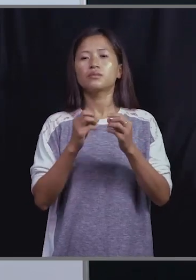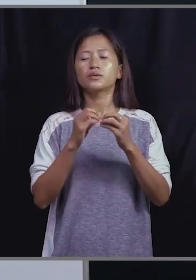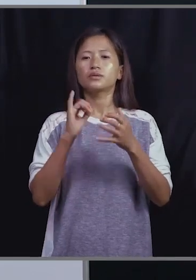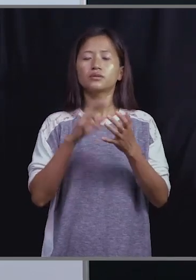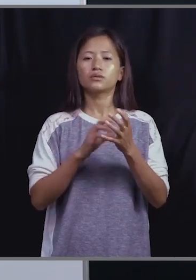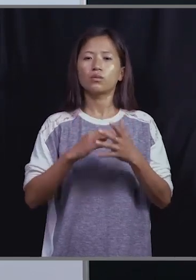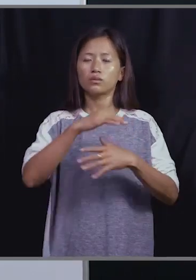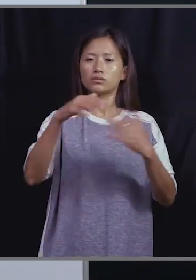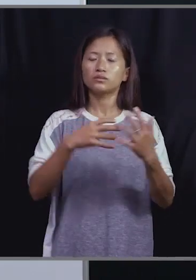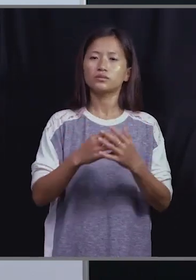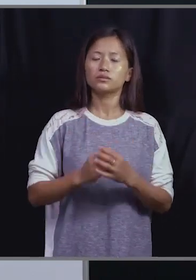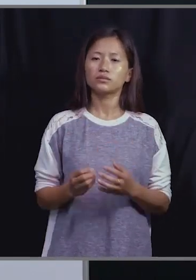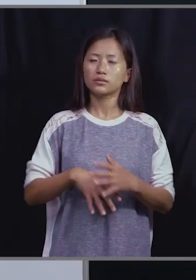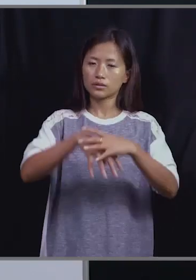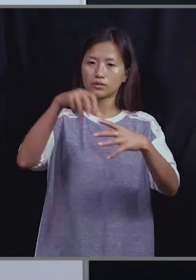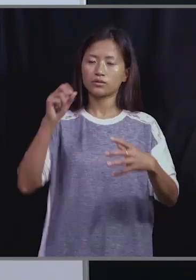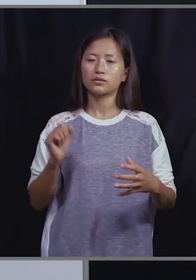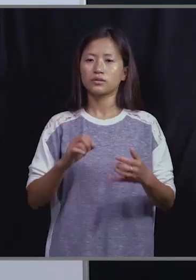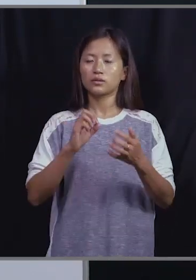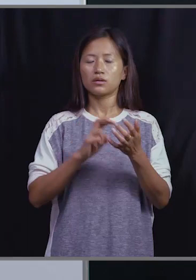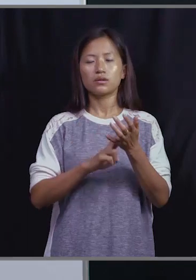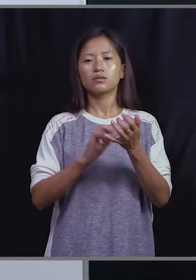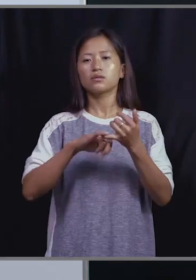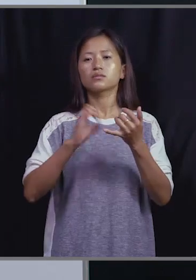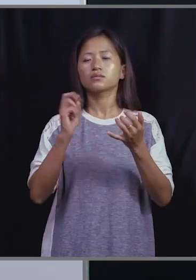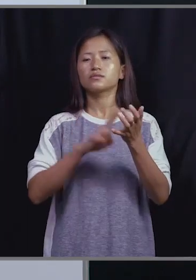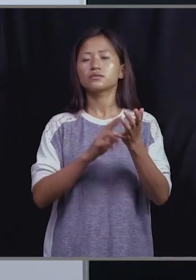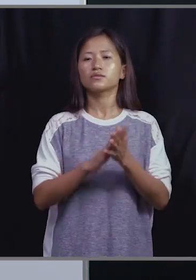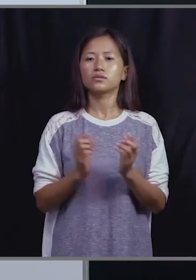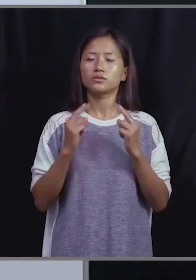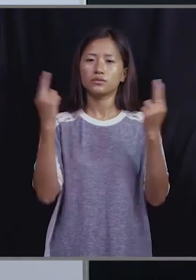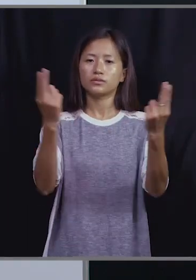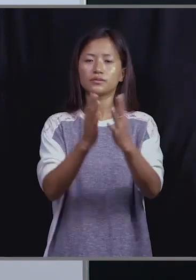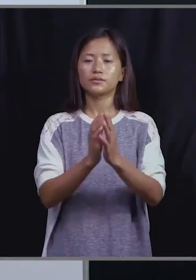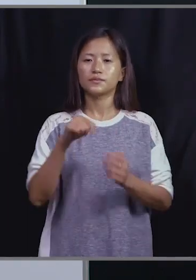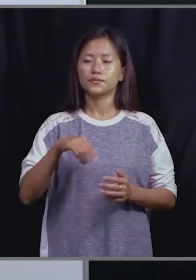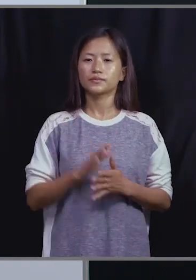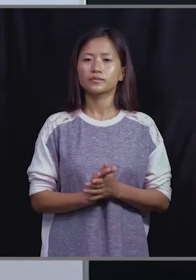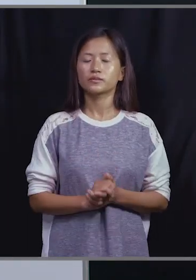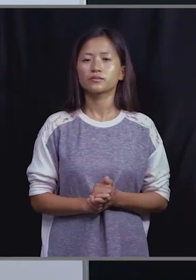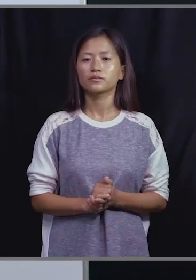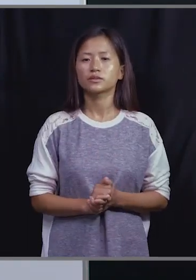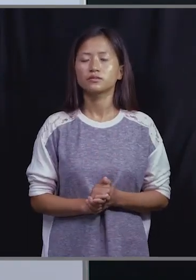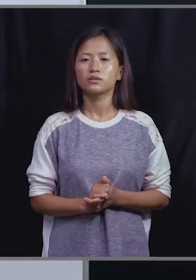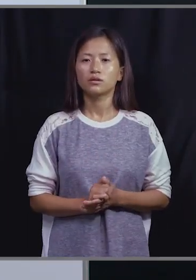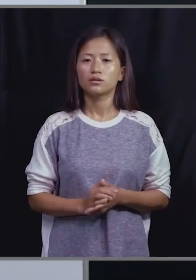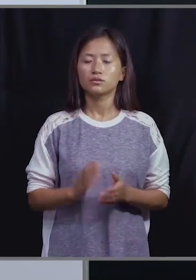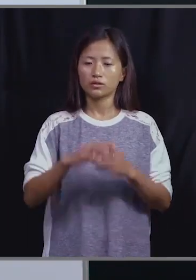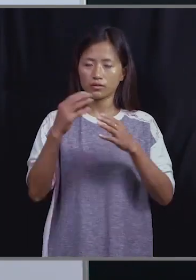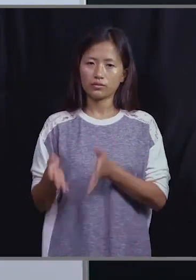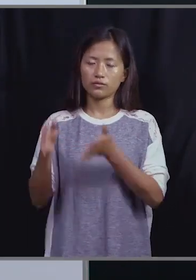countries, okay, came out from the Soviet Union. All right, so this led to